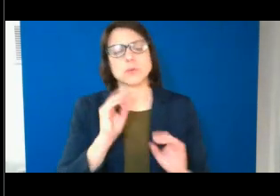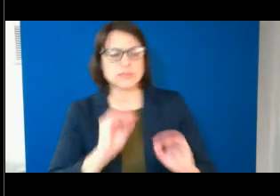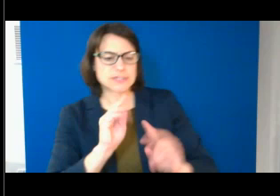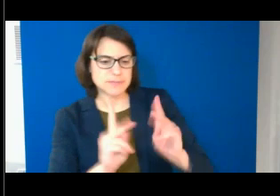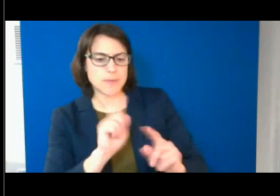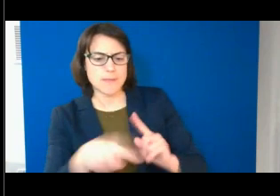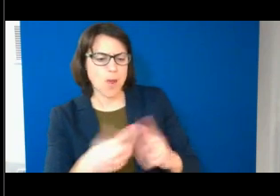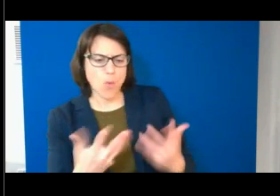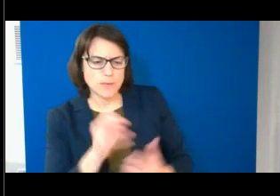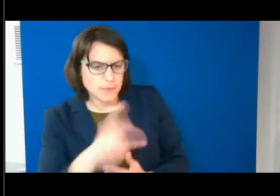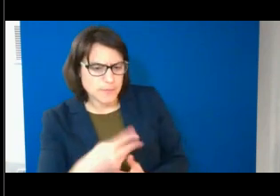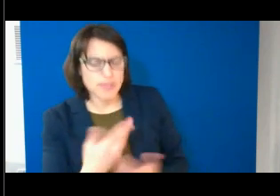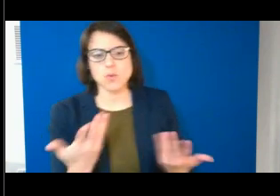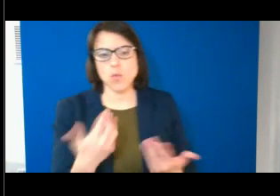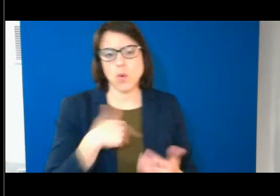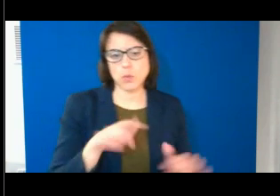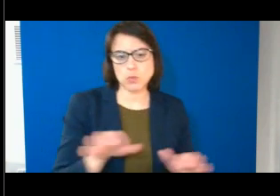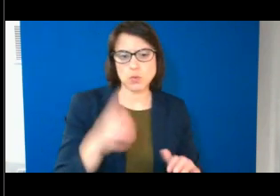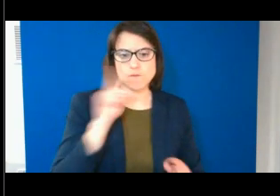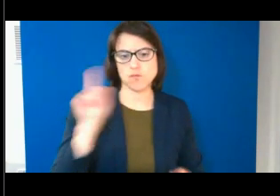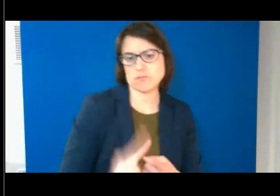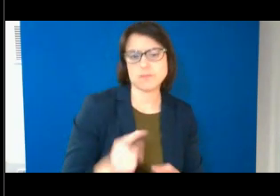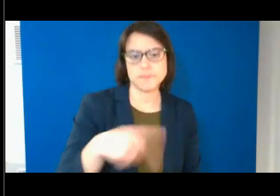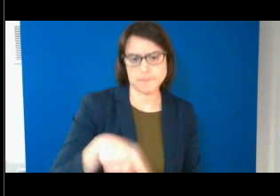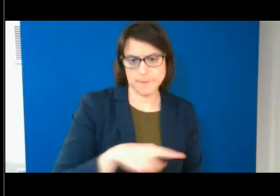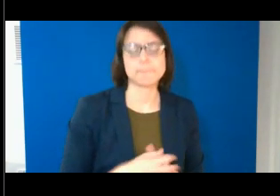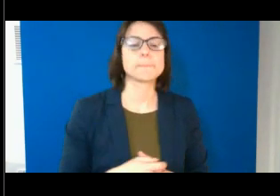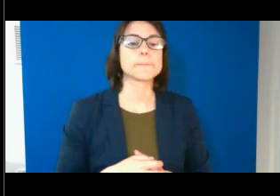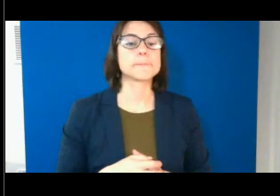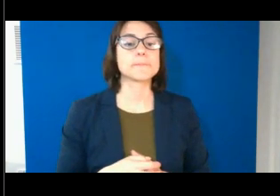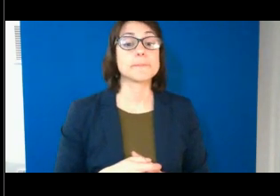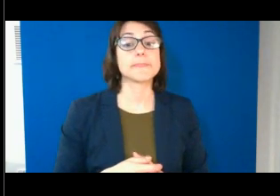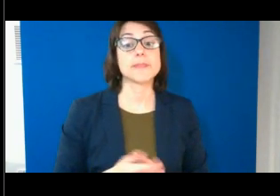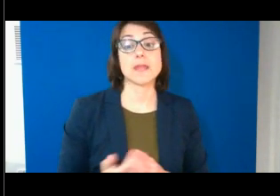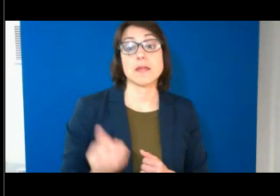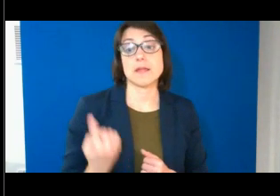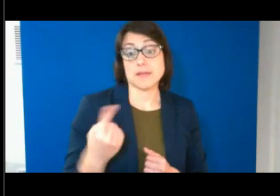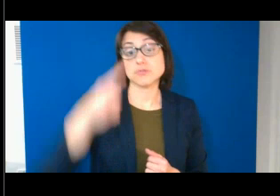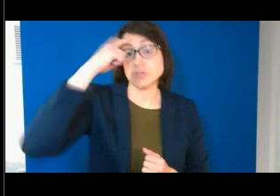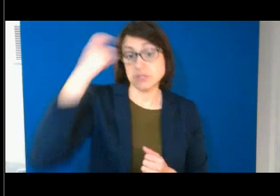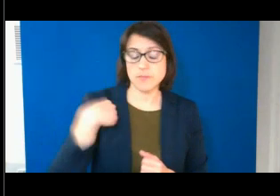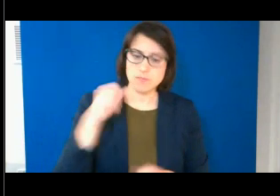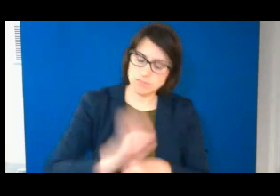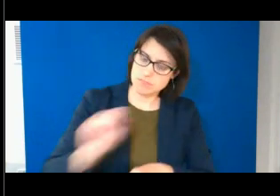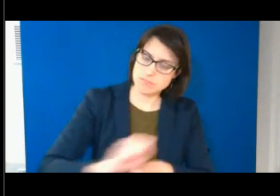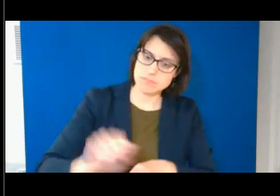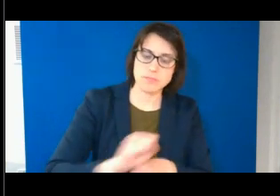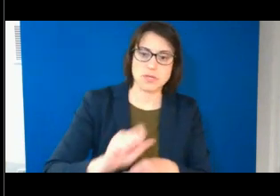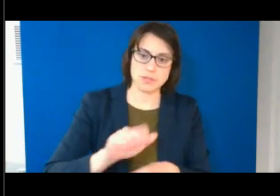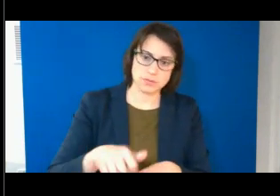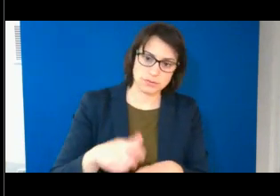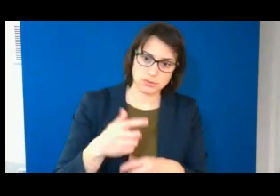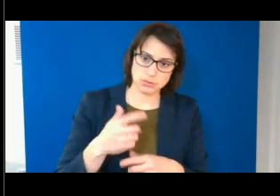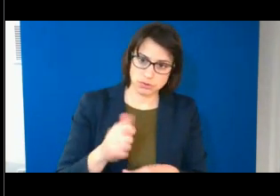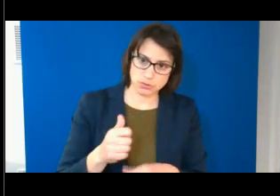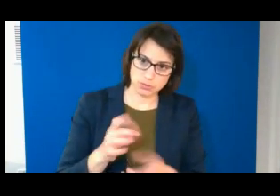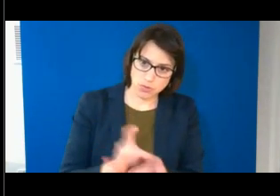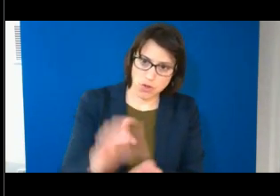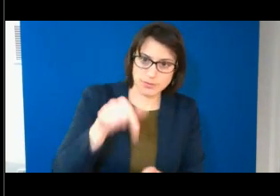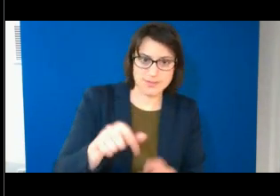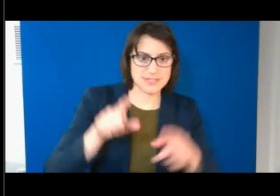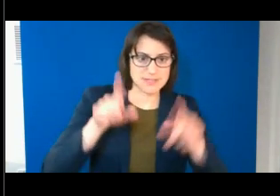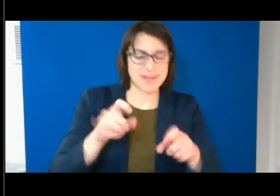Next slide, please. So over the last summer, we really worked very hard to get this pilot and the full system built. There's me there with that blue hat